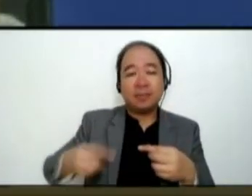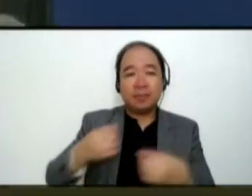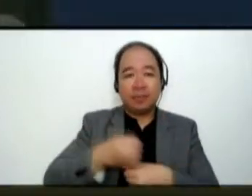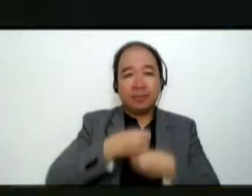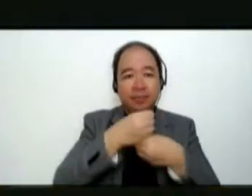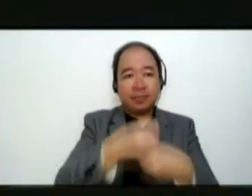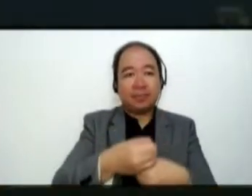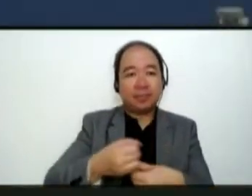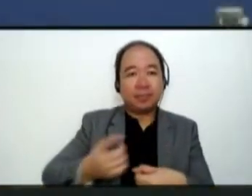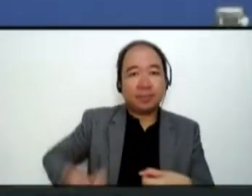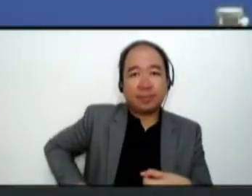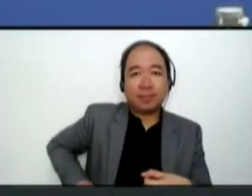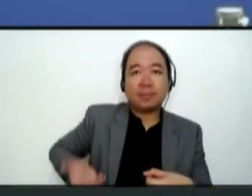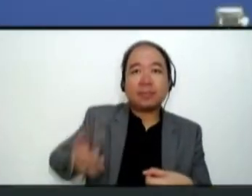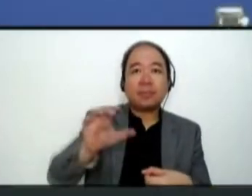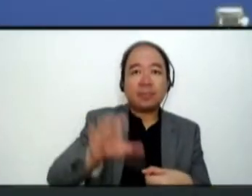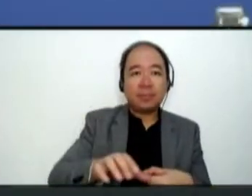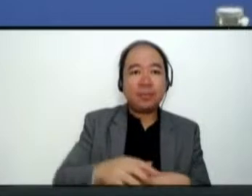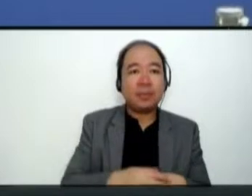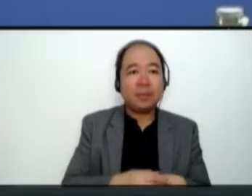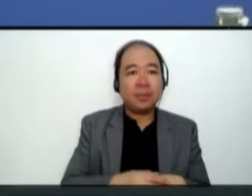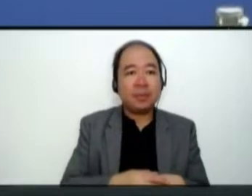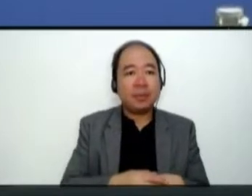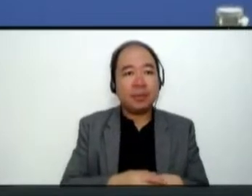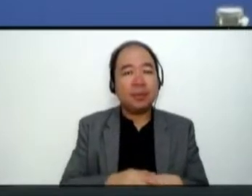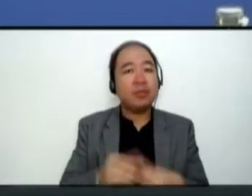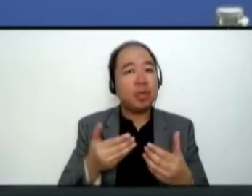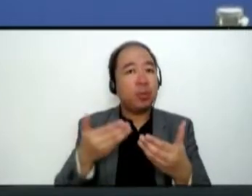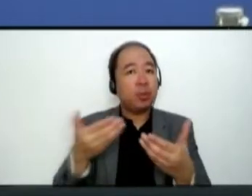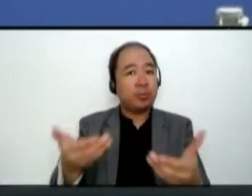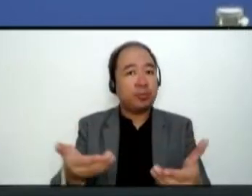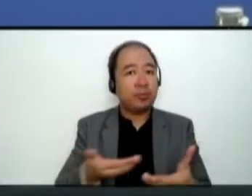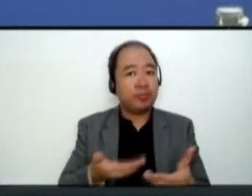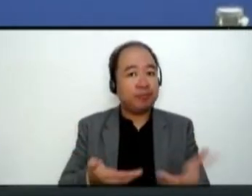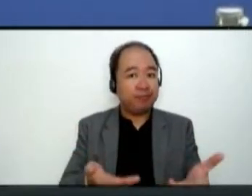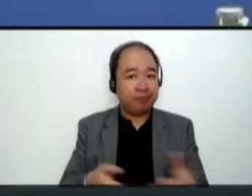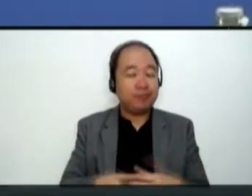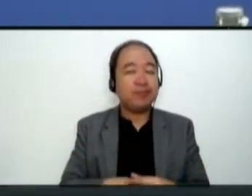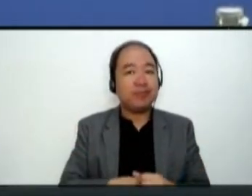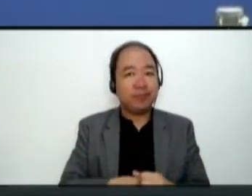delegates of Bangladesh, whom I now invite to take the floor.